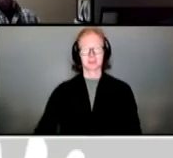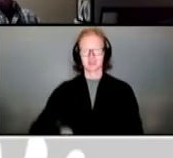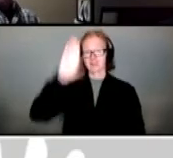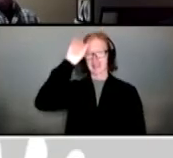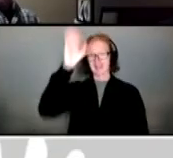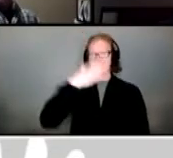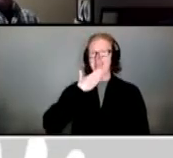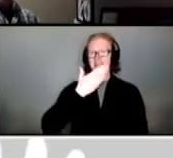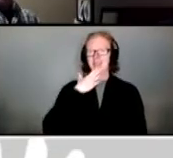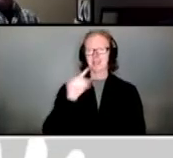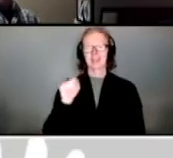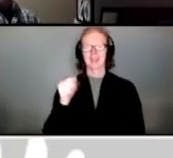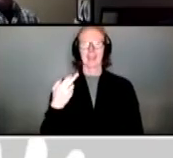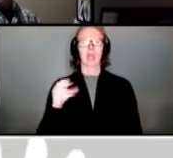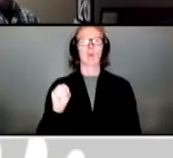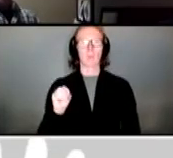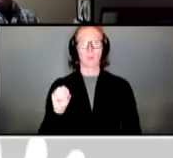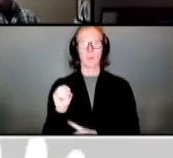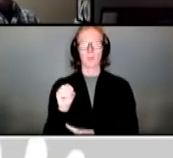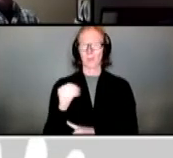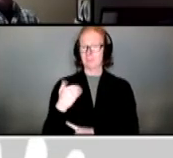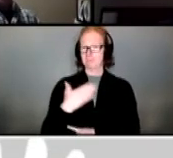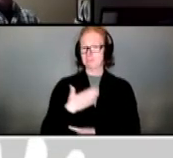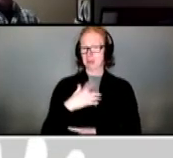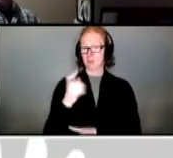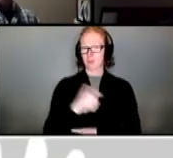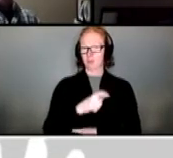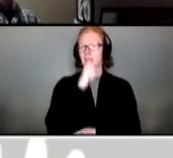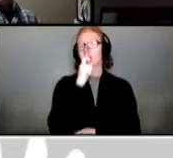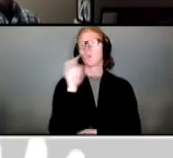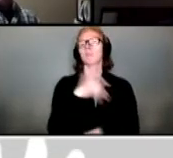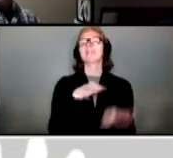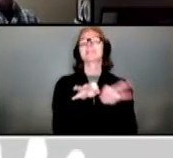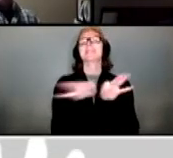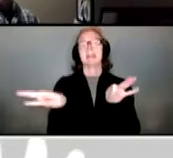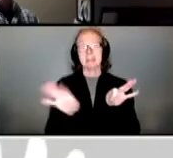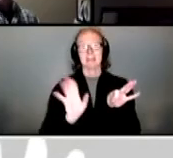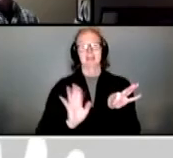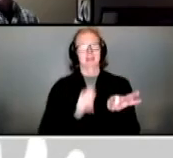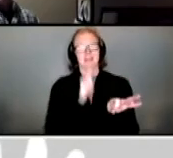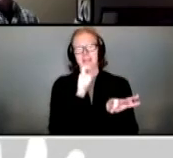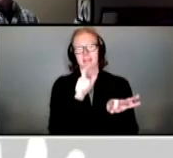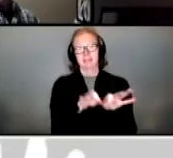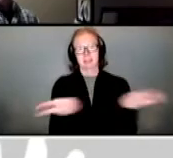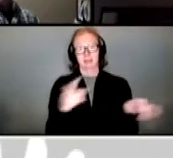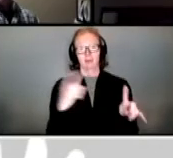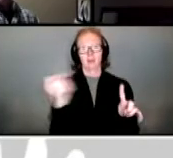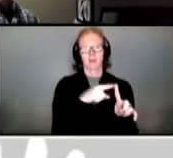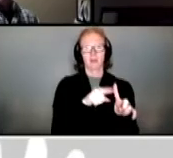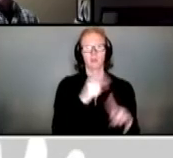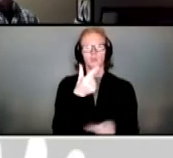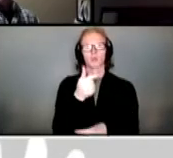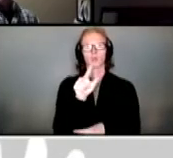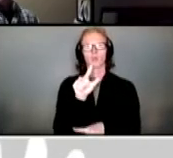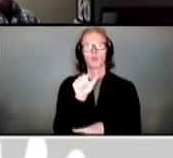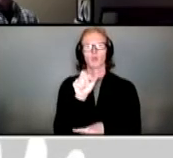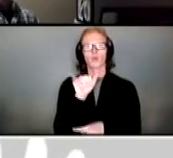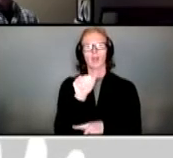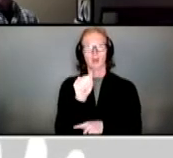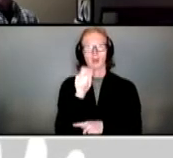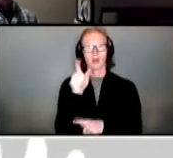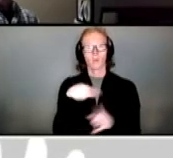Thanks, Theo. I actually had a question, well, not a question, but a statement, but it goes back to Gloria when she was